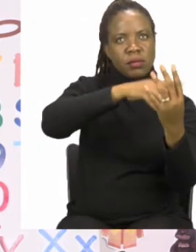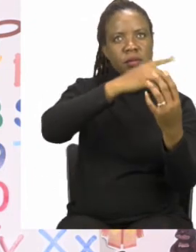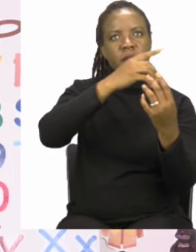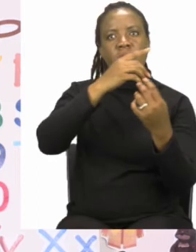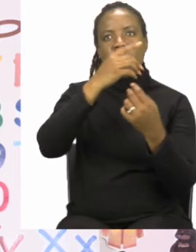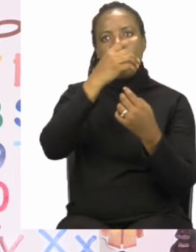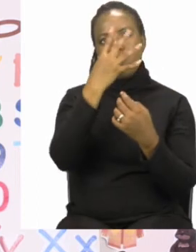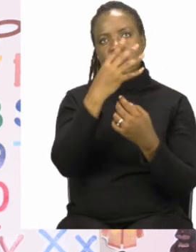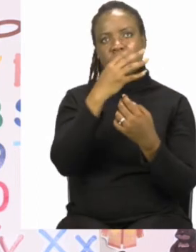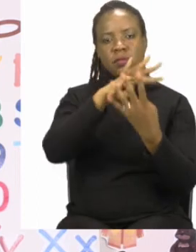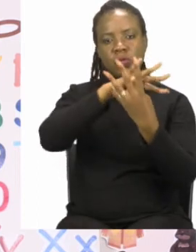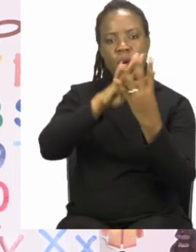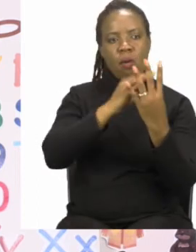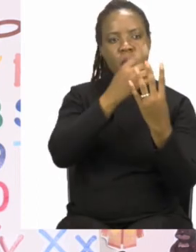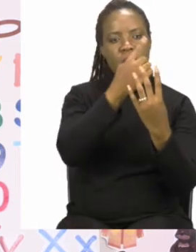2,